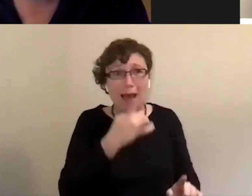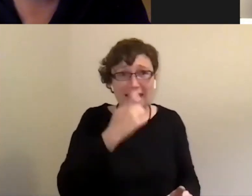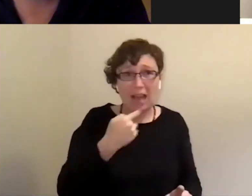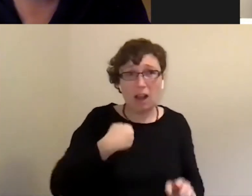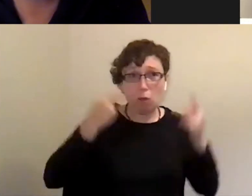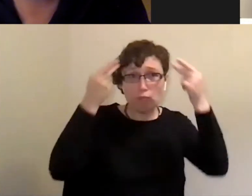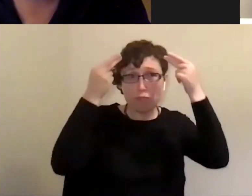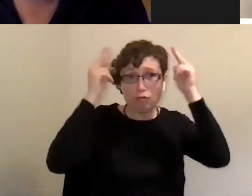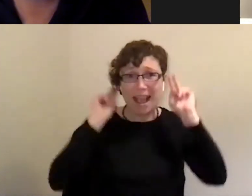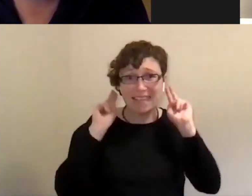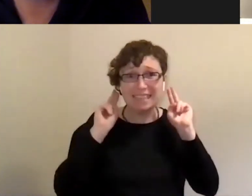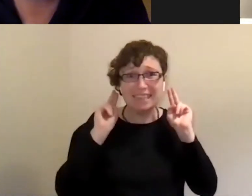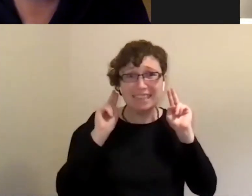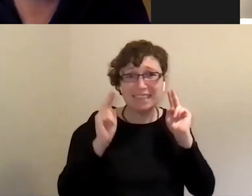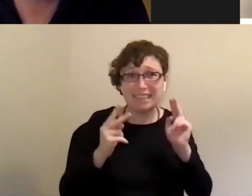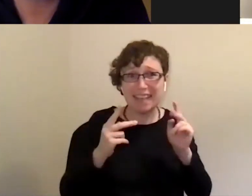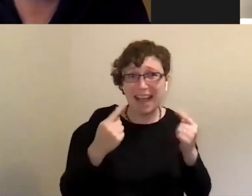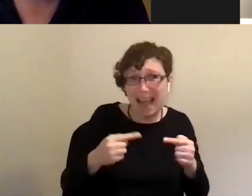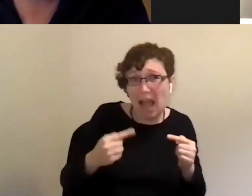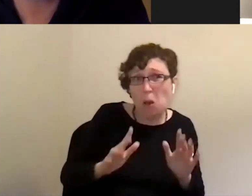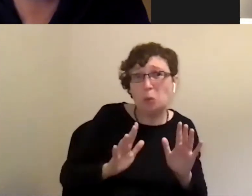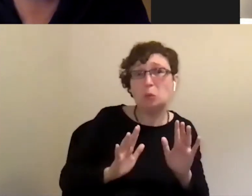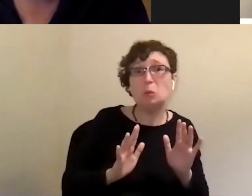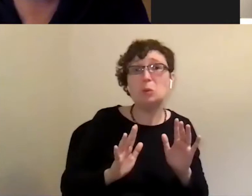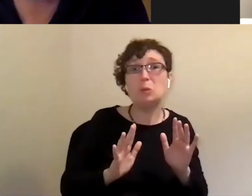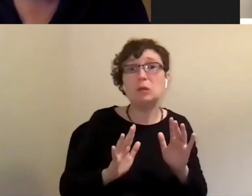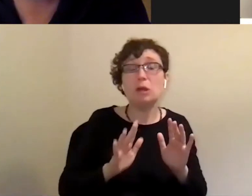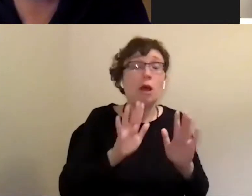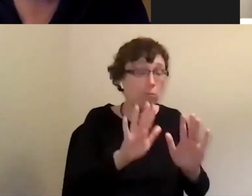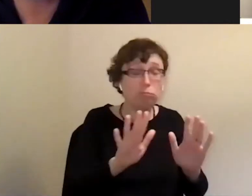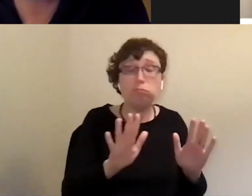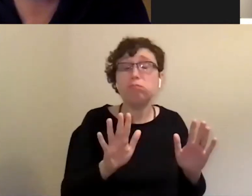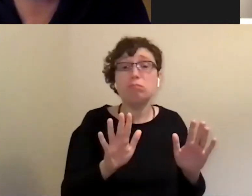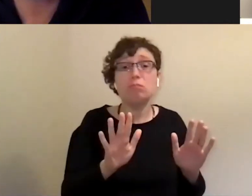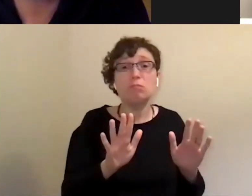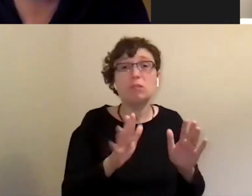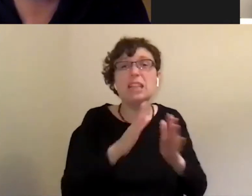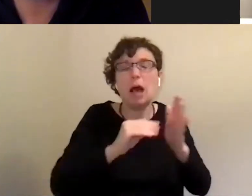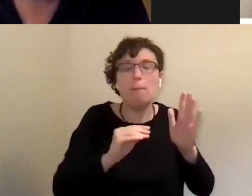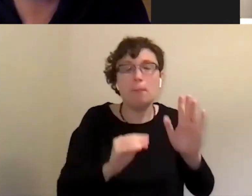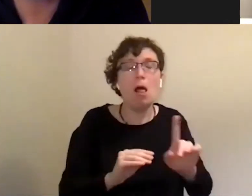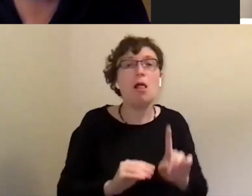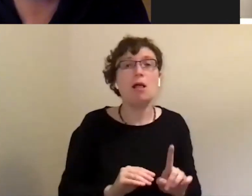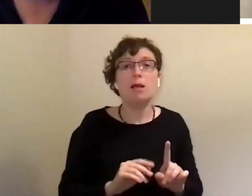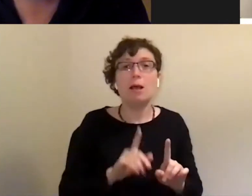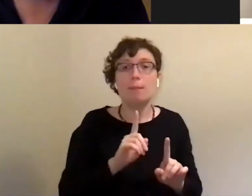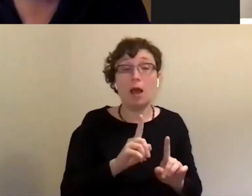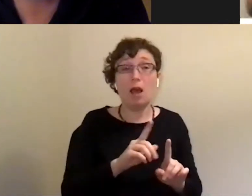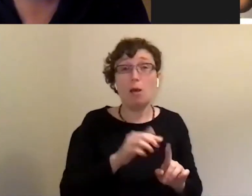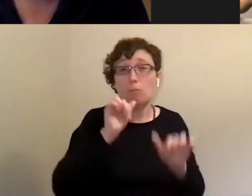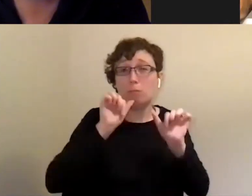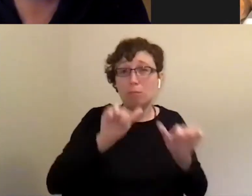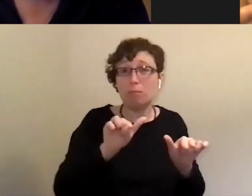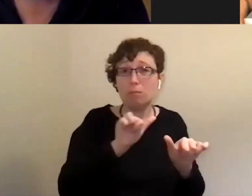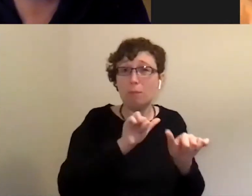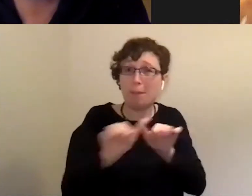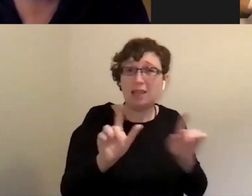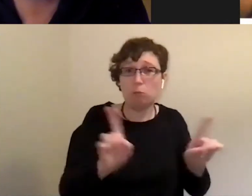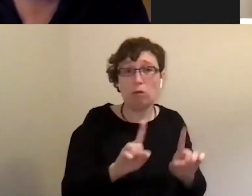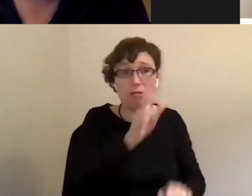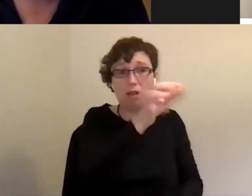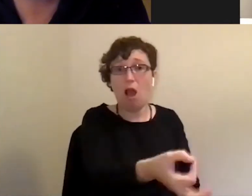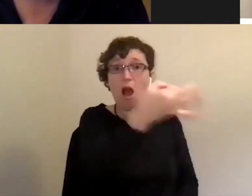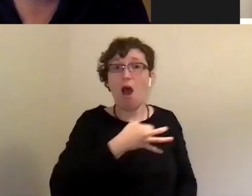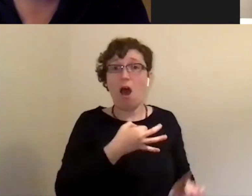this? Like, I'd rather you ask the question than stay silent and not actually want to know anything about it. But you also need to realize